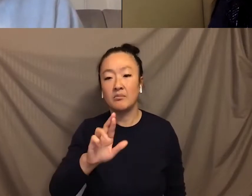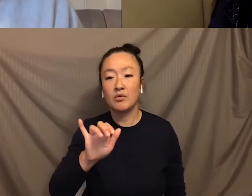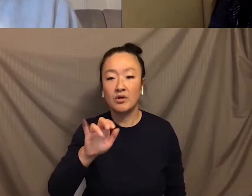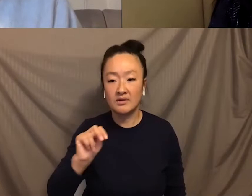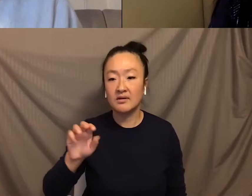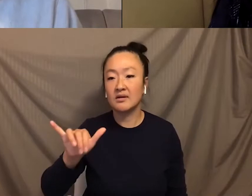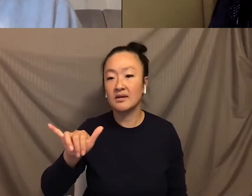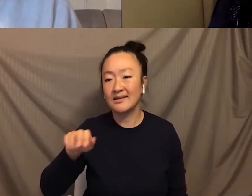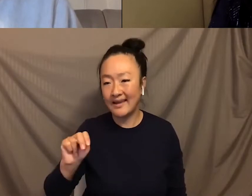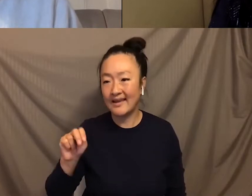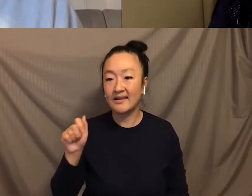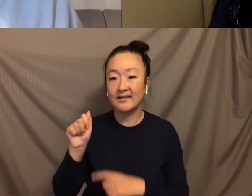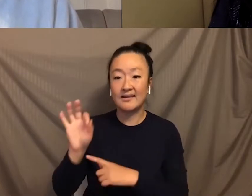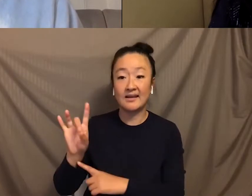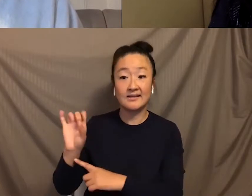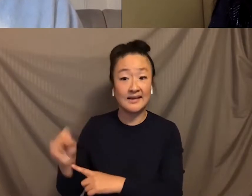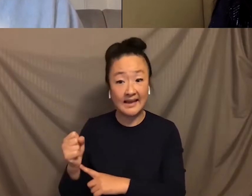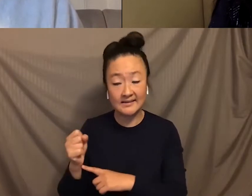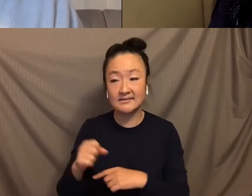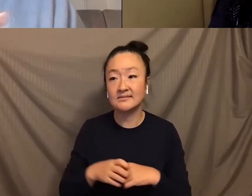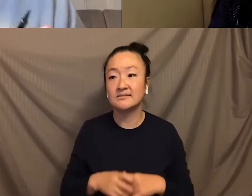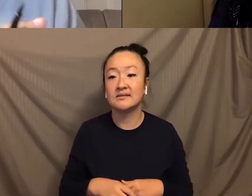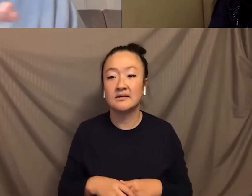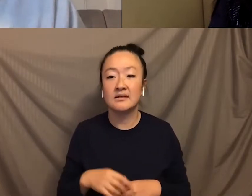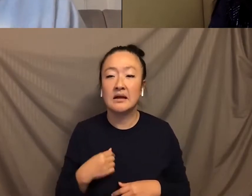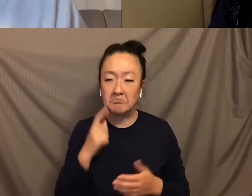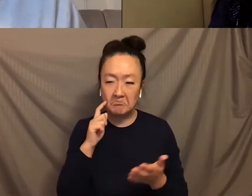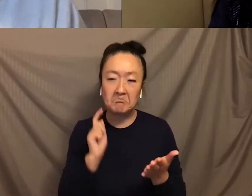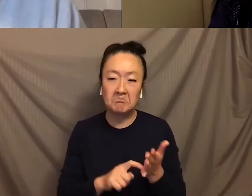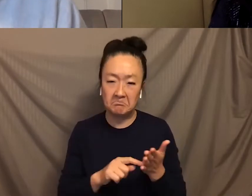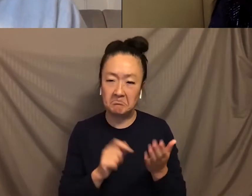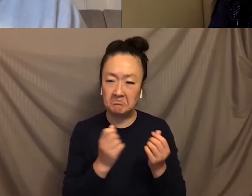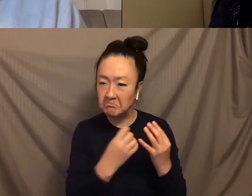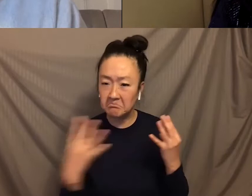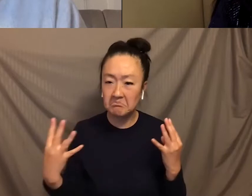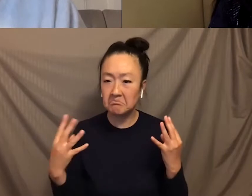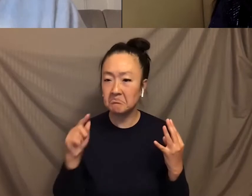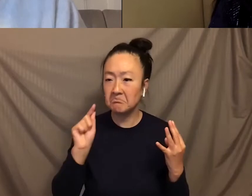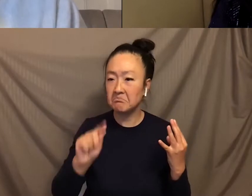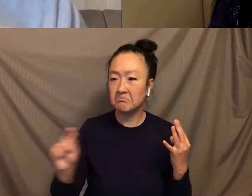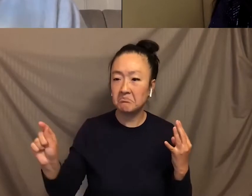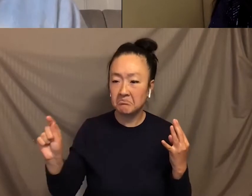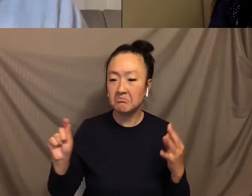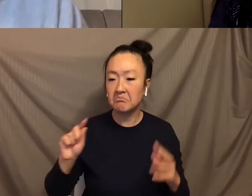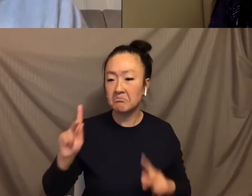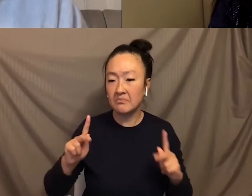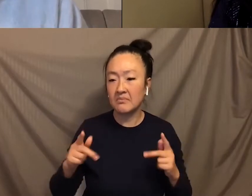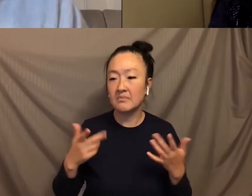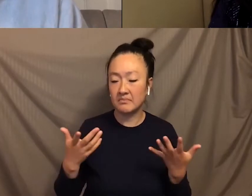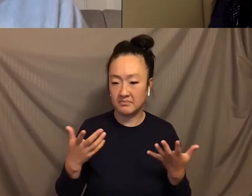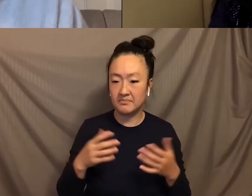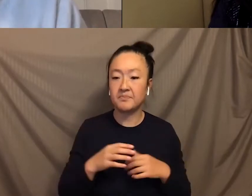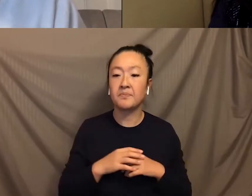in the 1980s. And I noticed how this kind of gallery of characters may have made